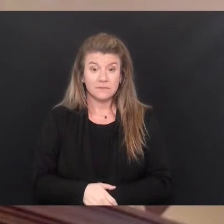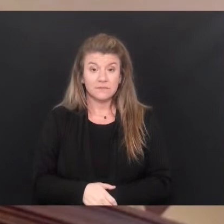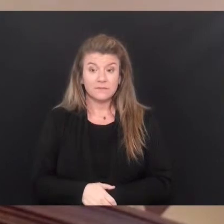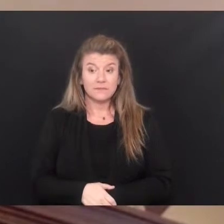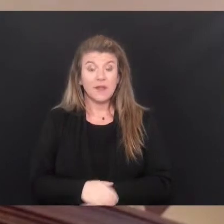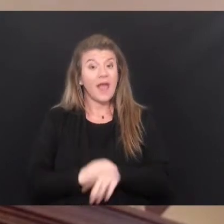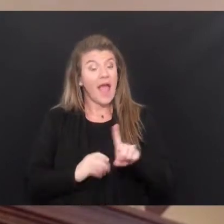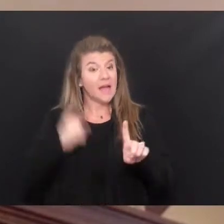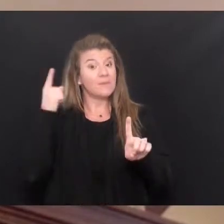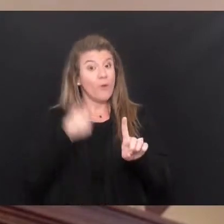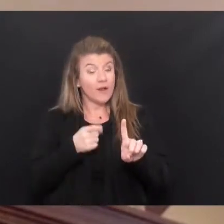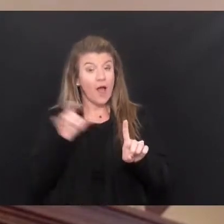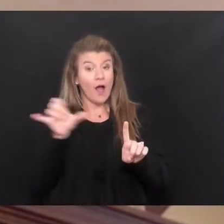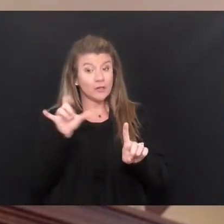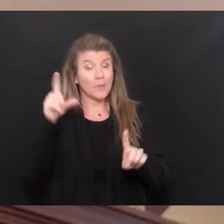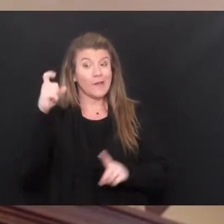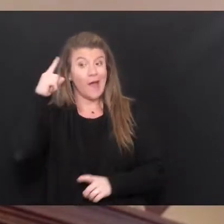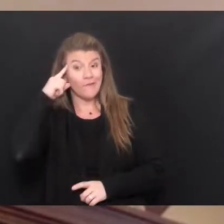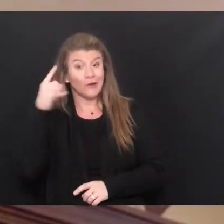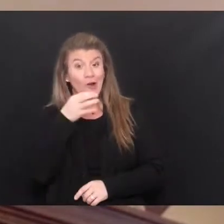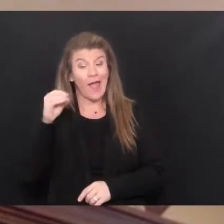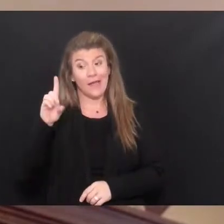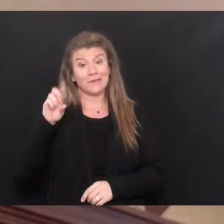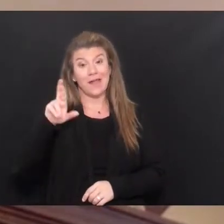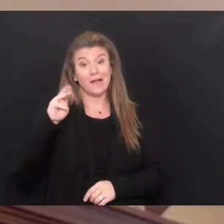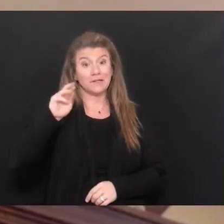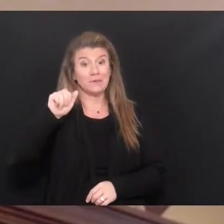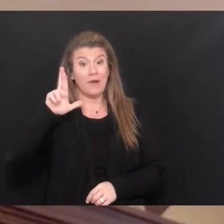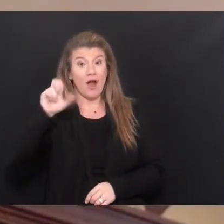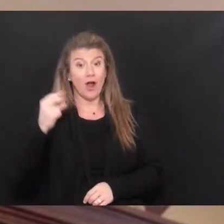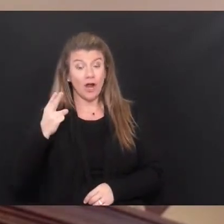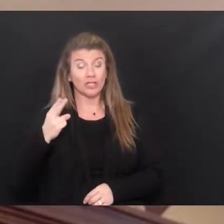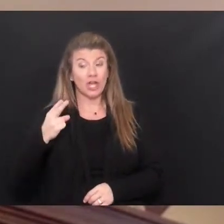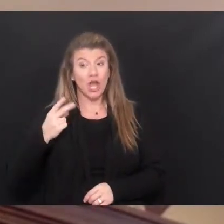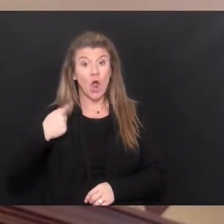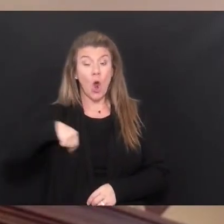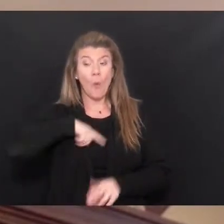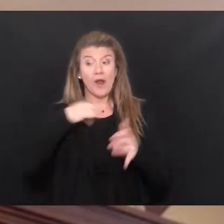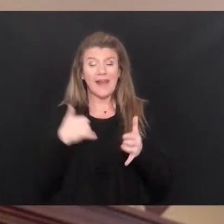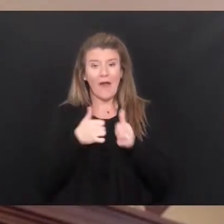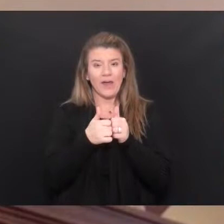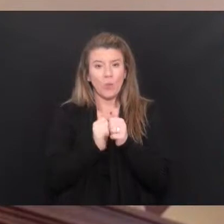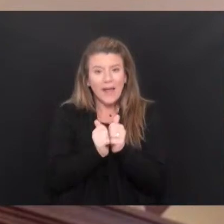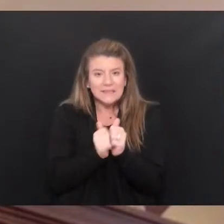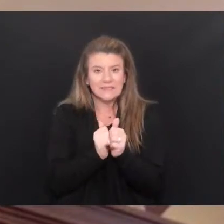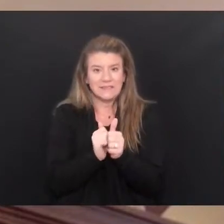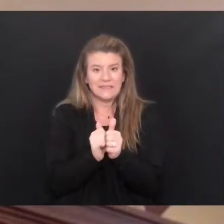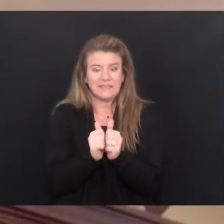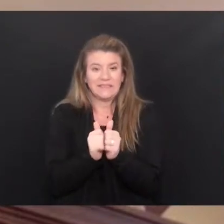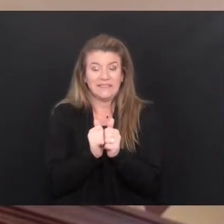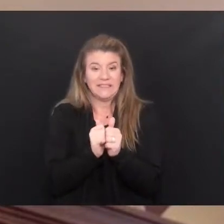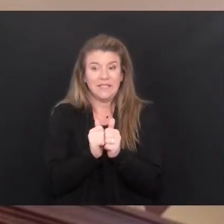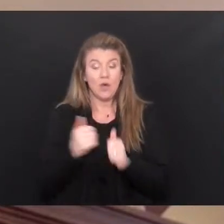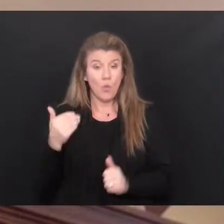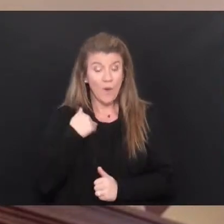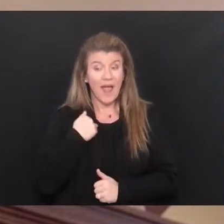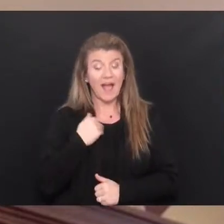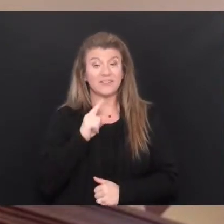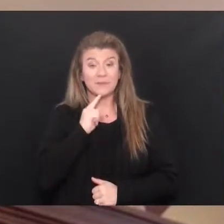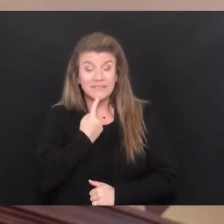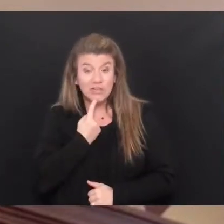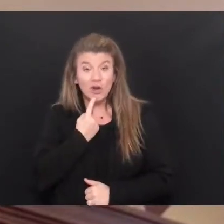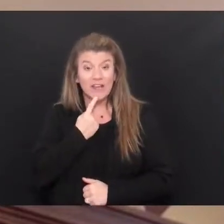As pointed out by both the governor and Clay, we are in a race. We have some serious